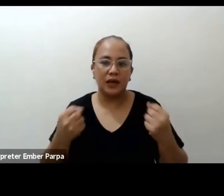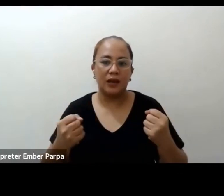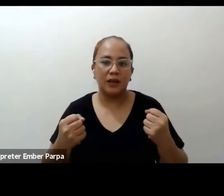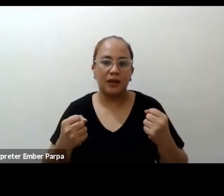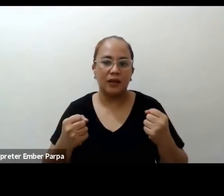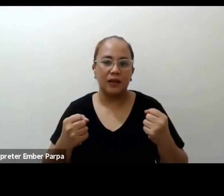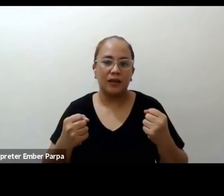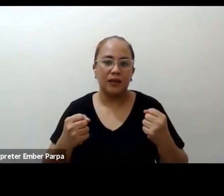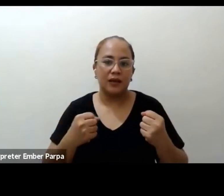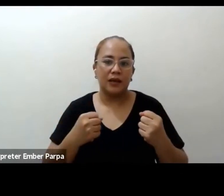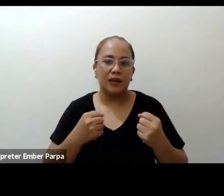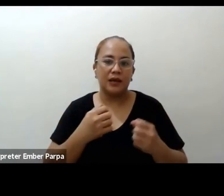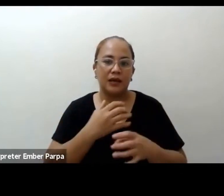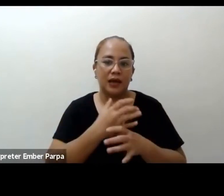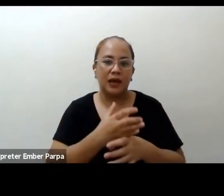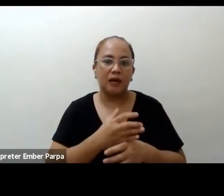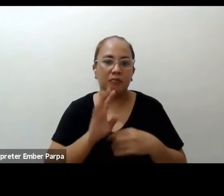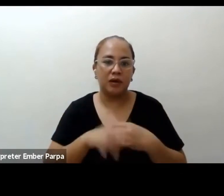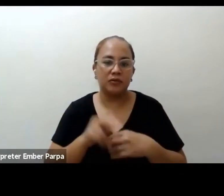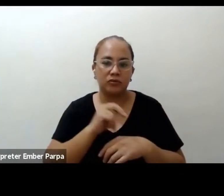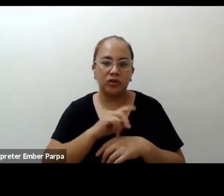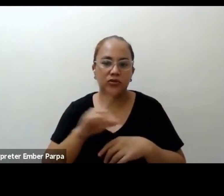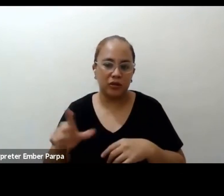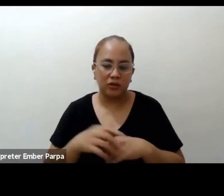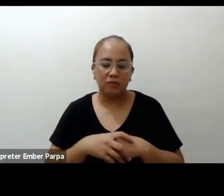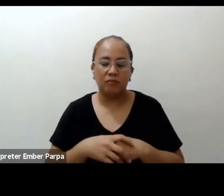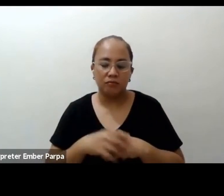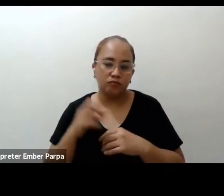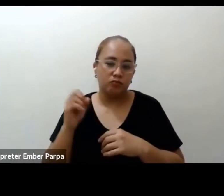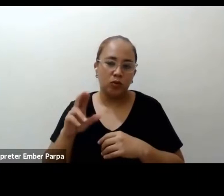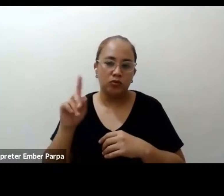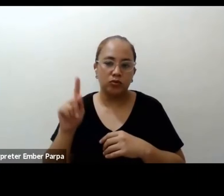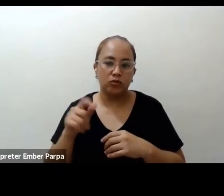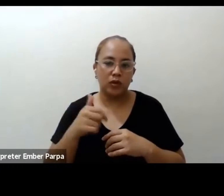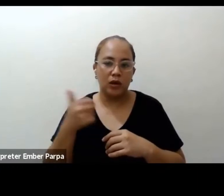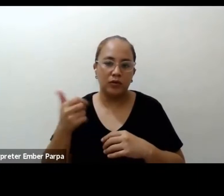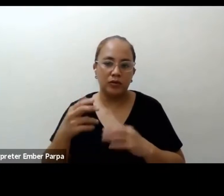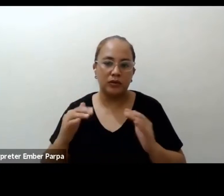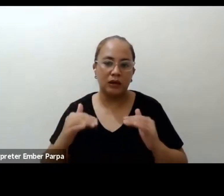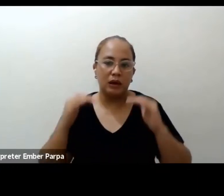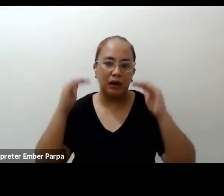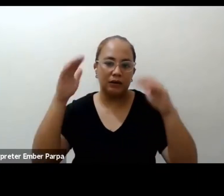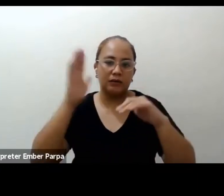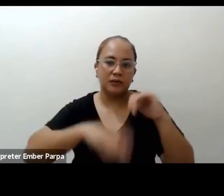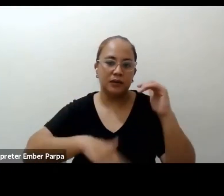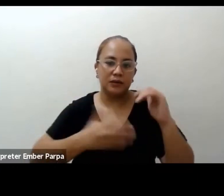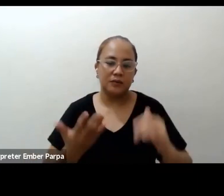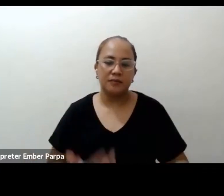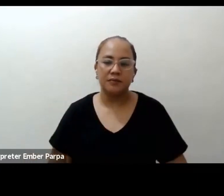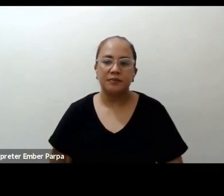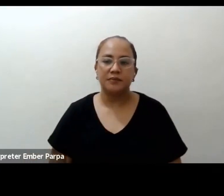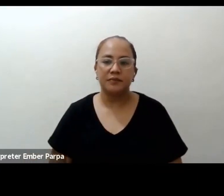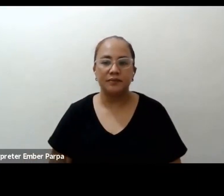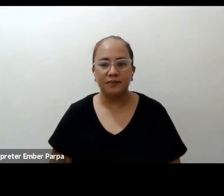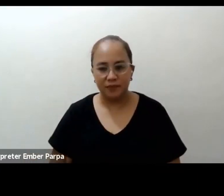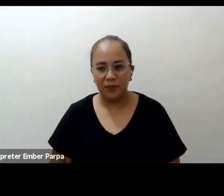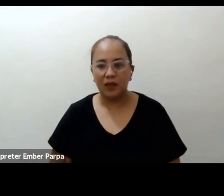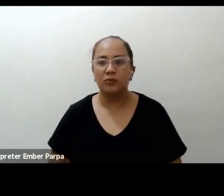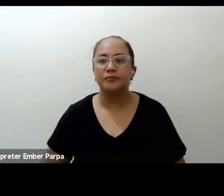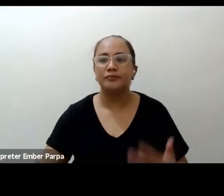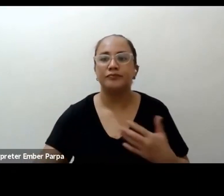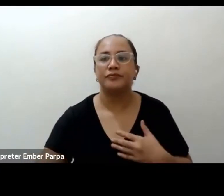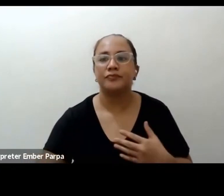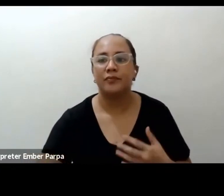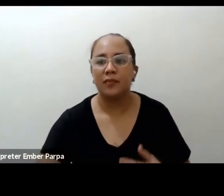healthcare back to the national, or at least to something higher than them. No? So that those questions